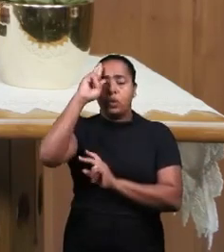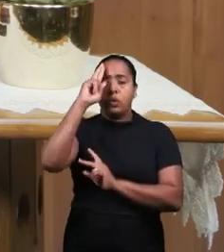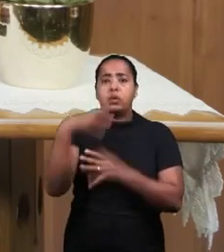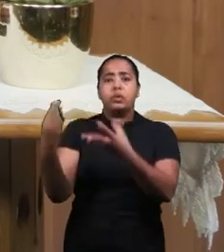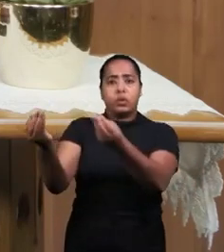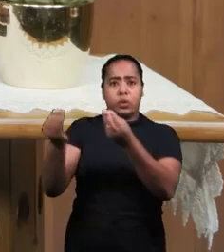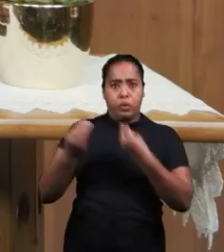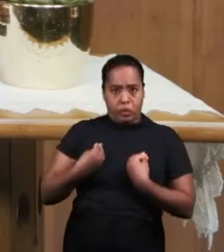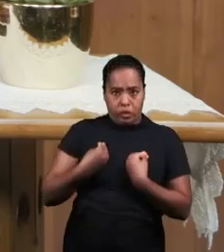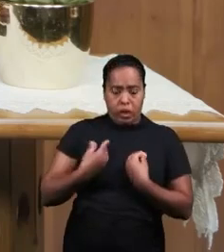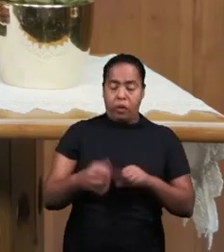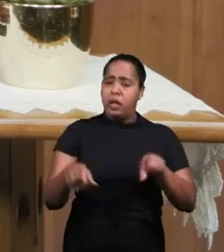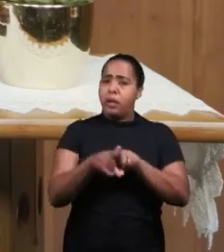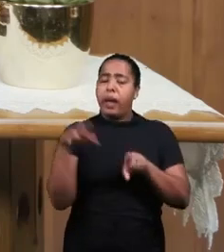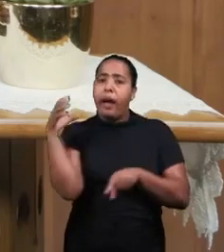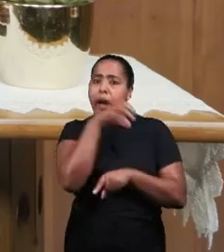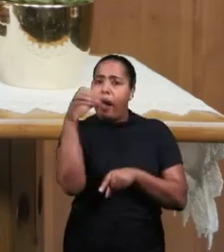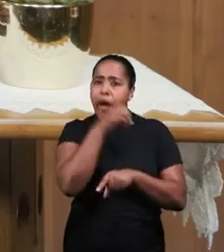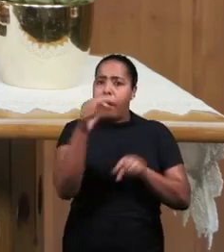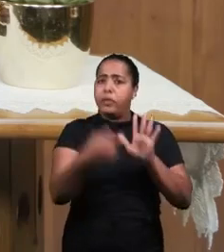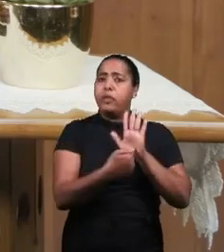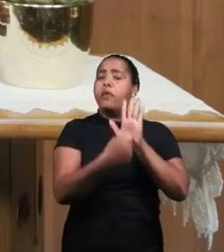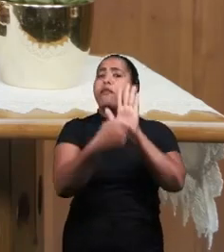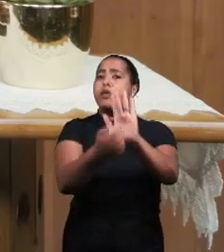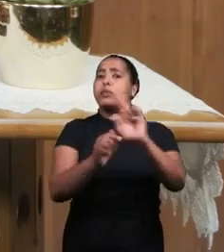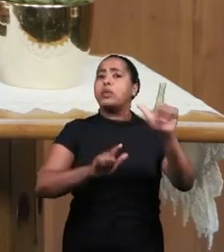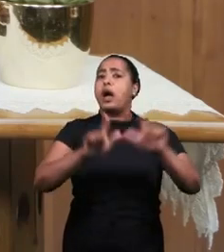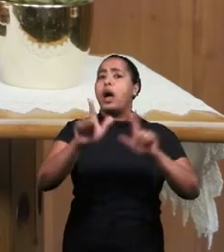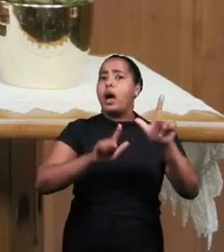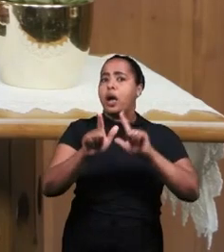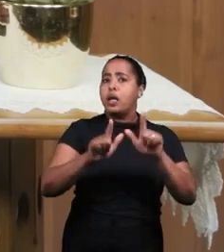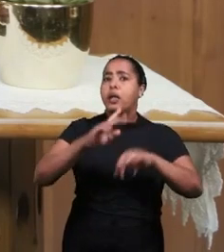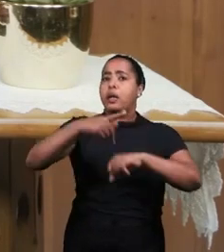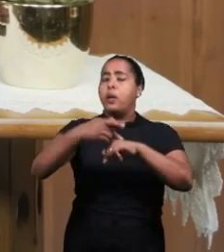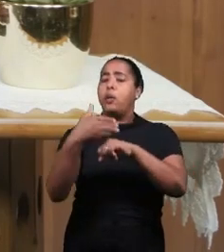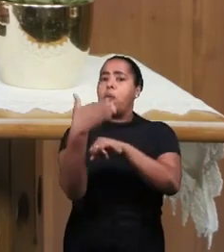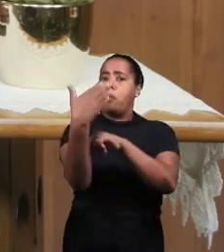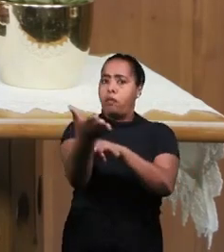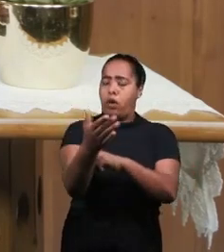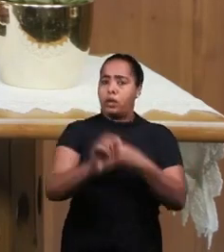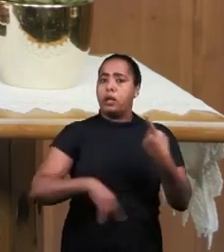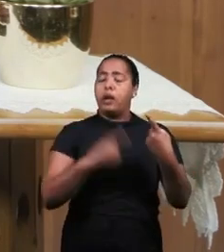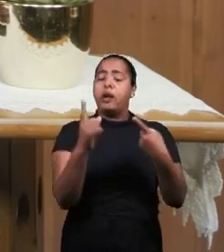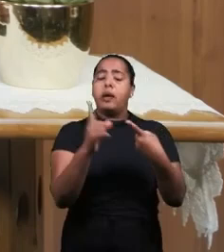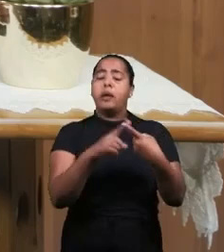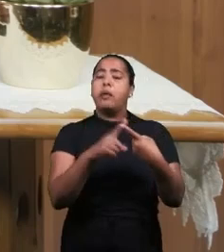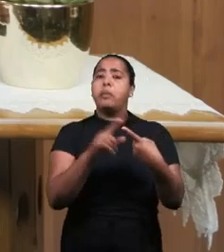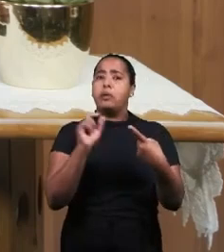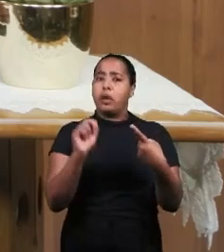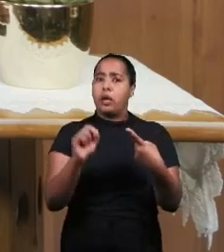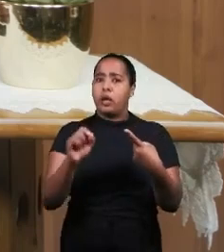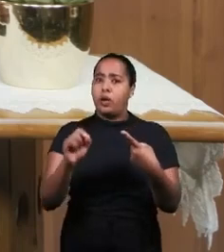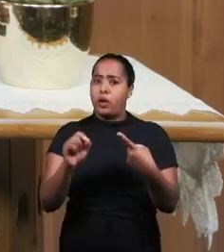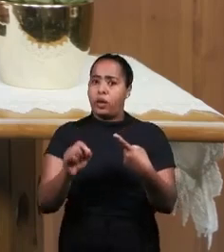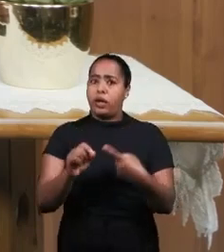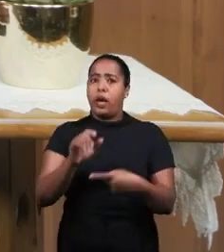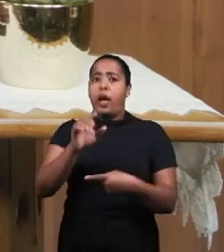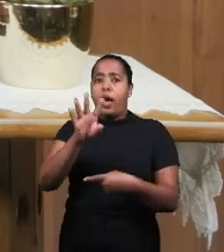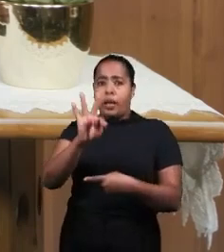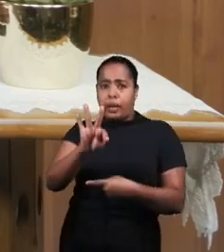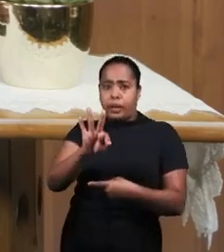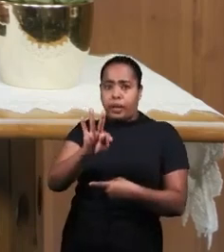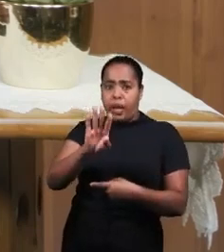gospel, the eternal gospel. So very quickly here, we're going to speak about the transmissions occurring overseas.